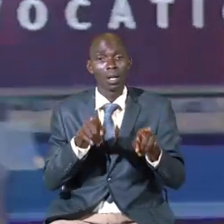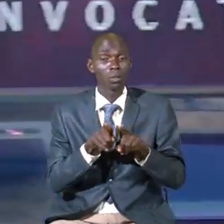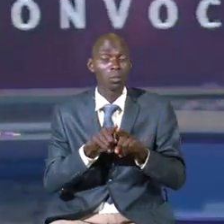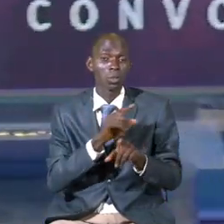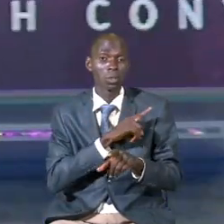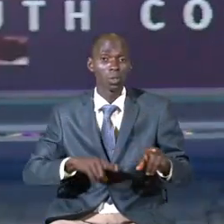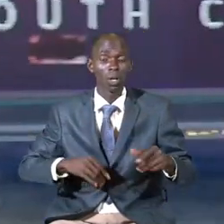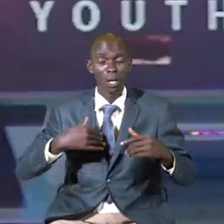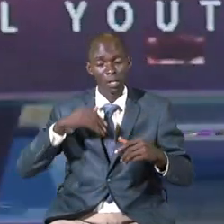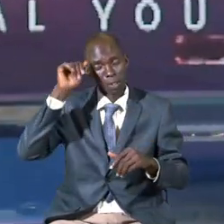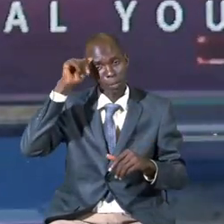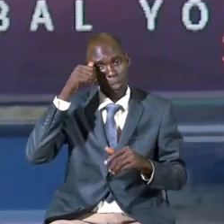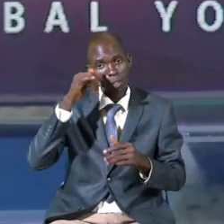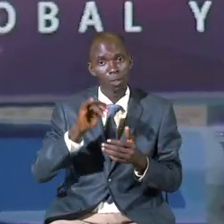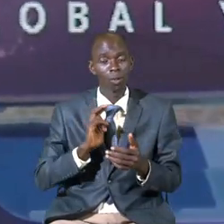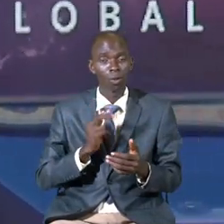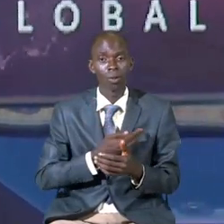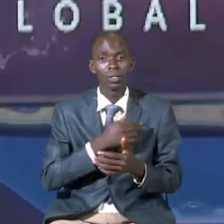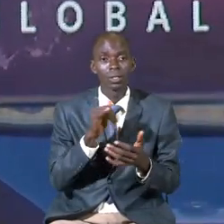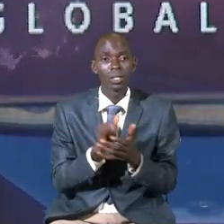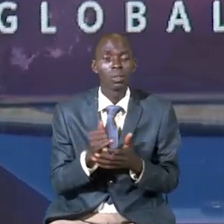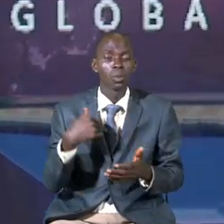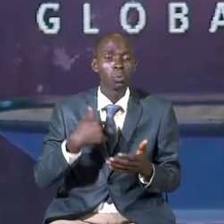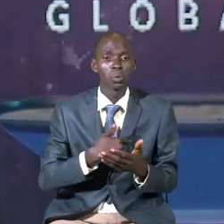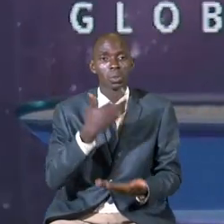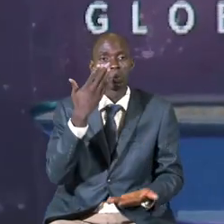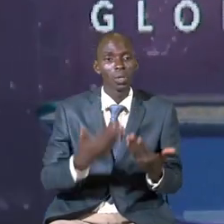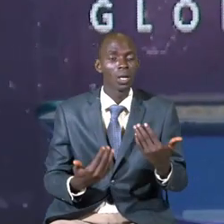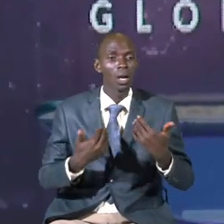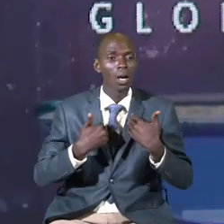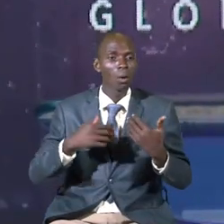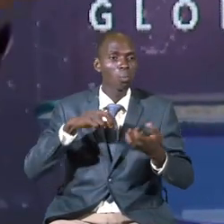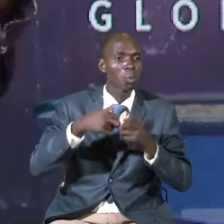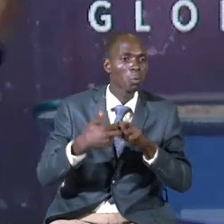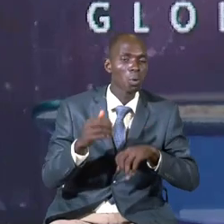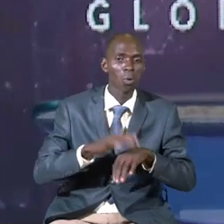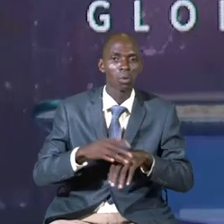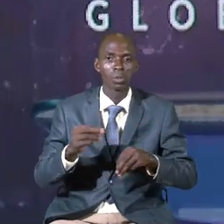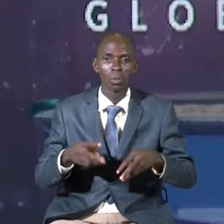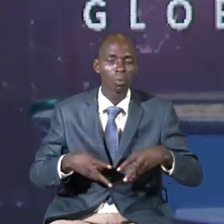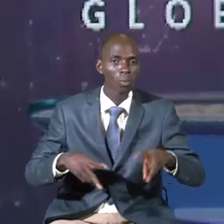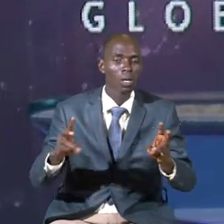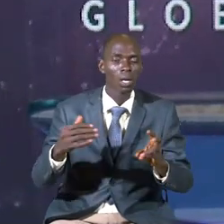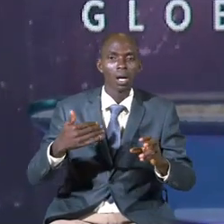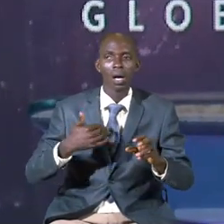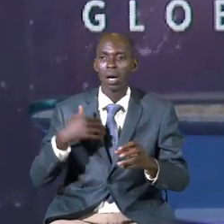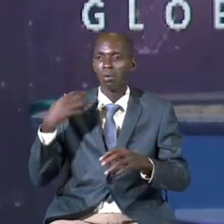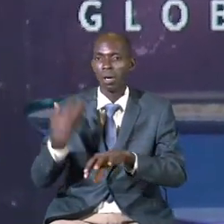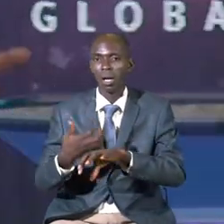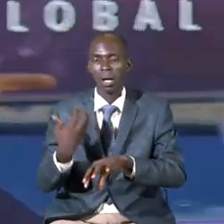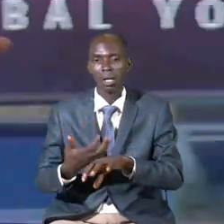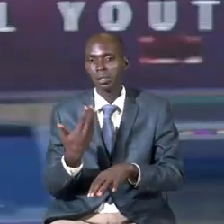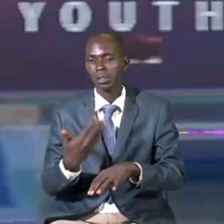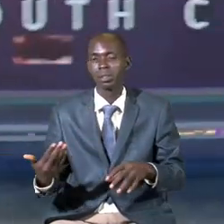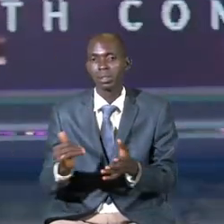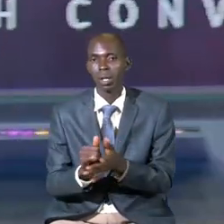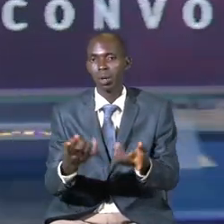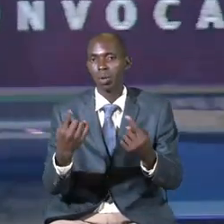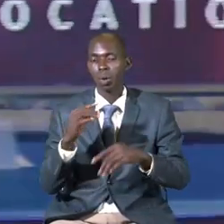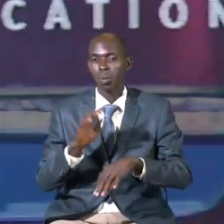be at crossroads in life will be at a difficulties difficulty stations at life and many